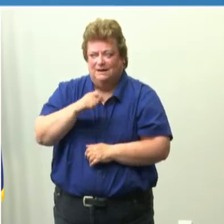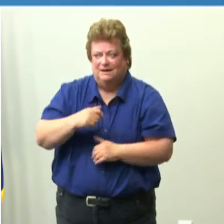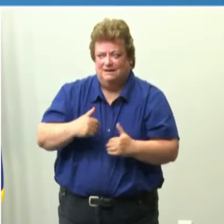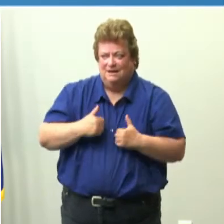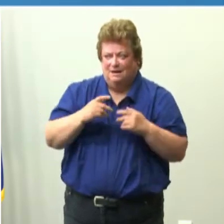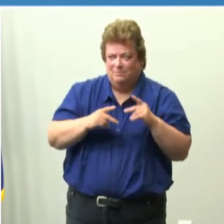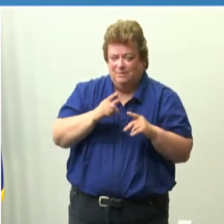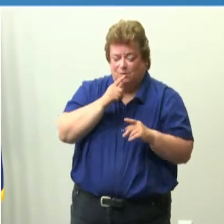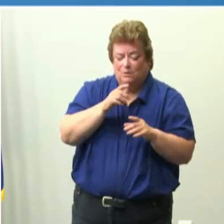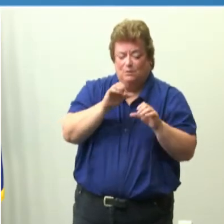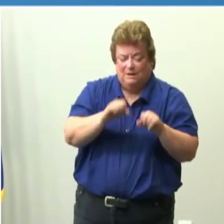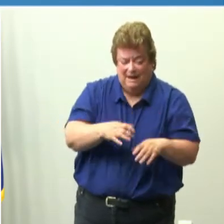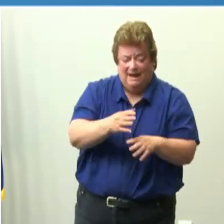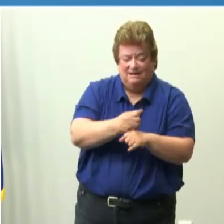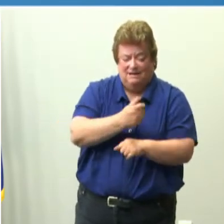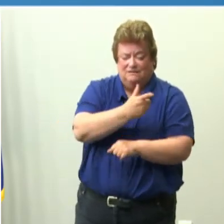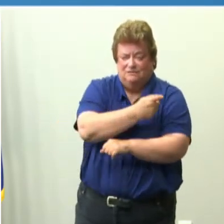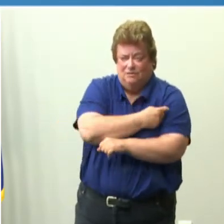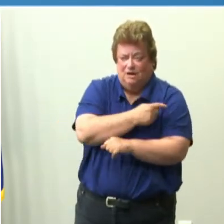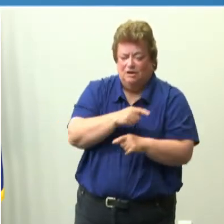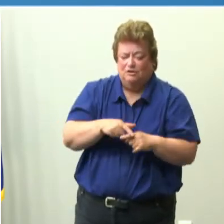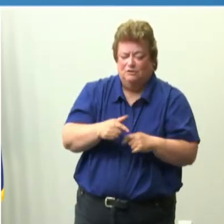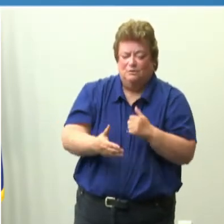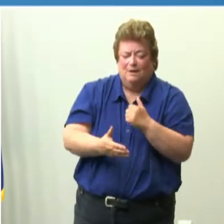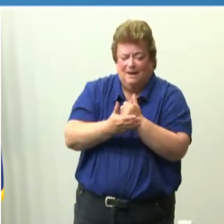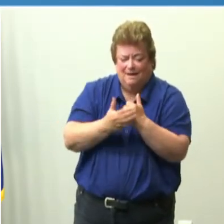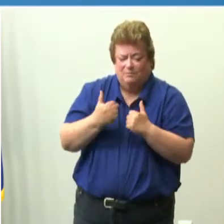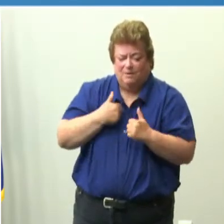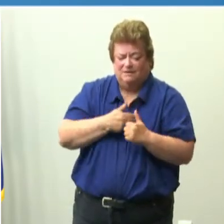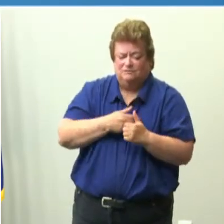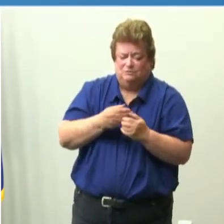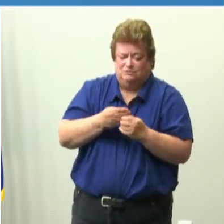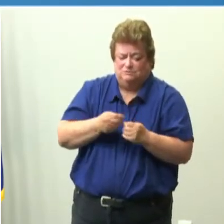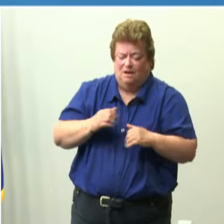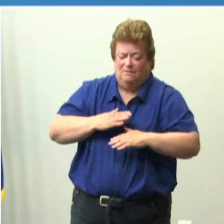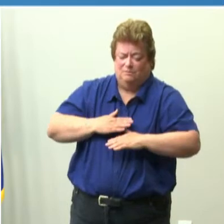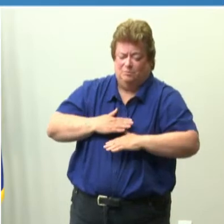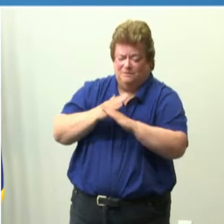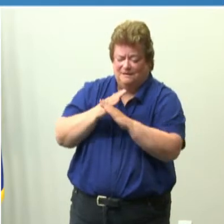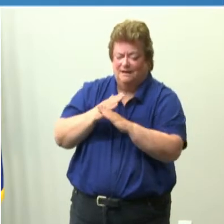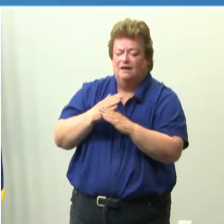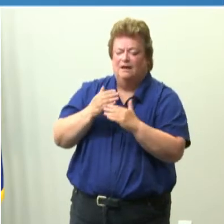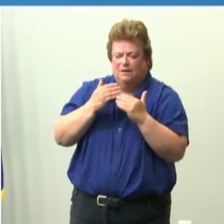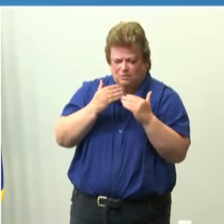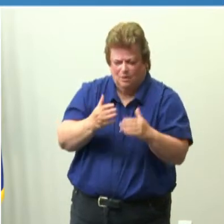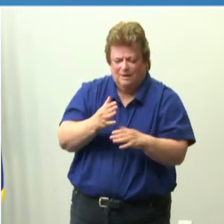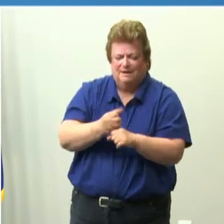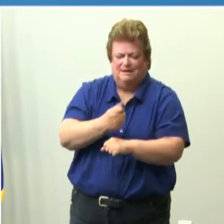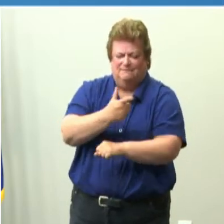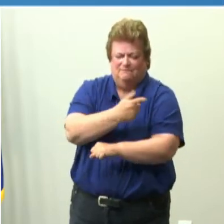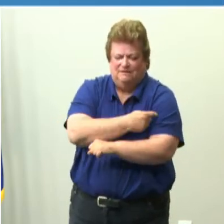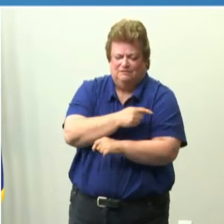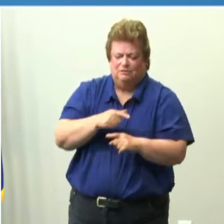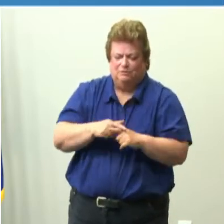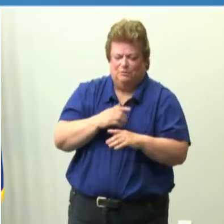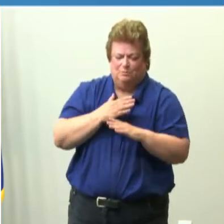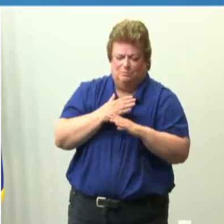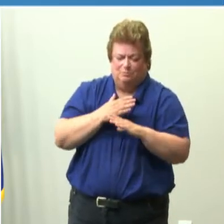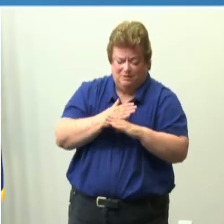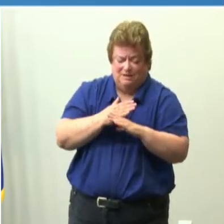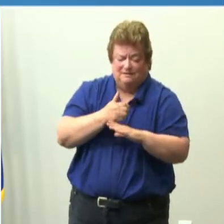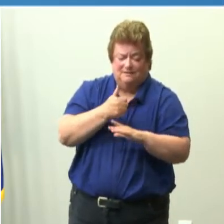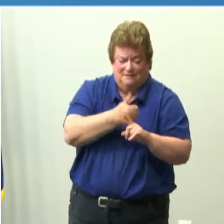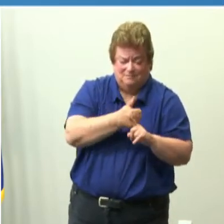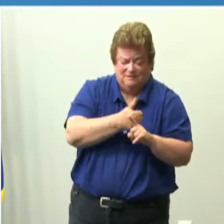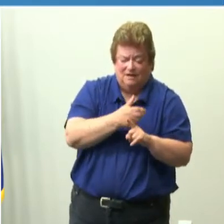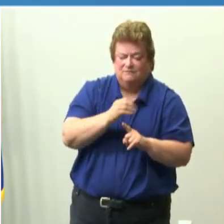are eligible to help be part of the solution and get vaccinated to protect themselves and those they come in close contact